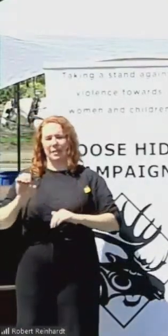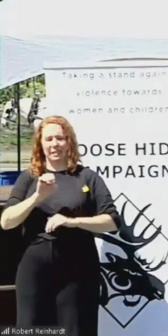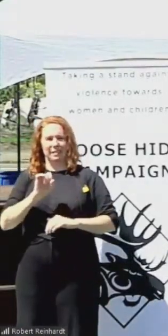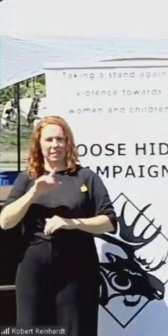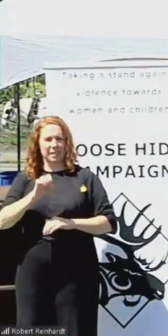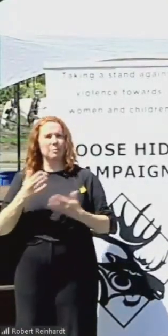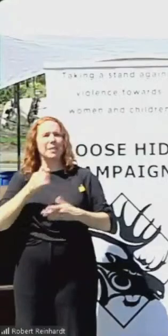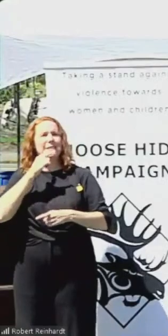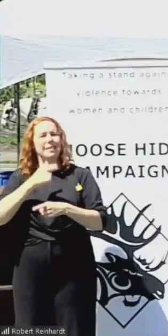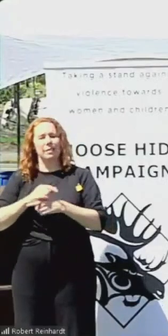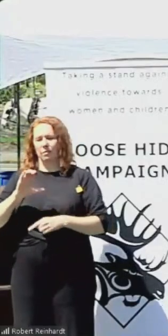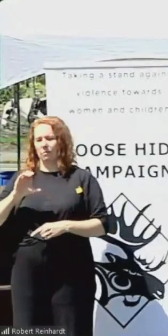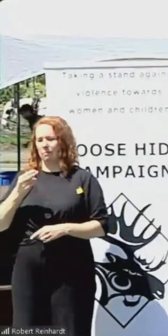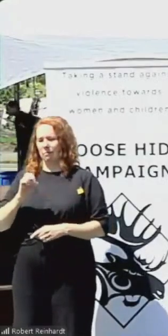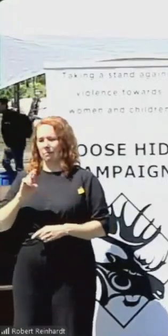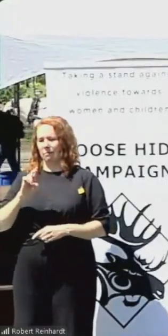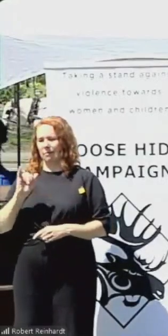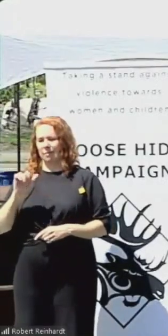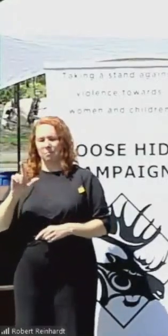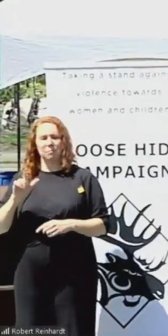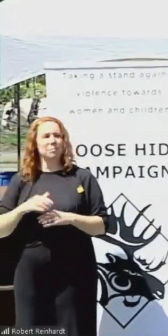here for my sister Cheryl.